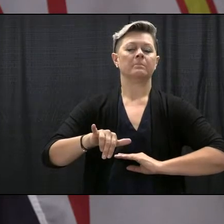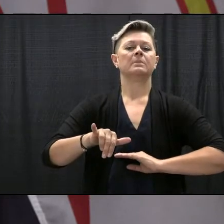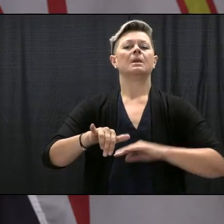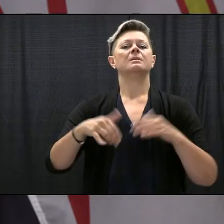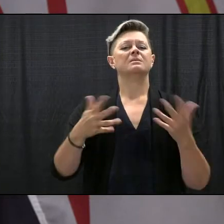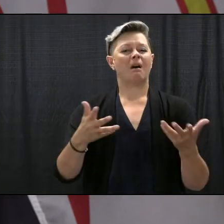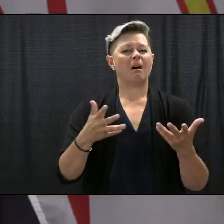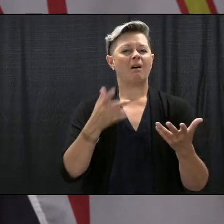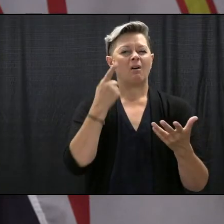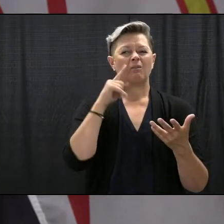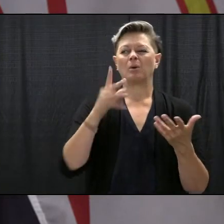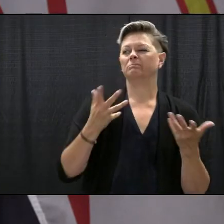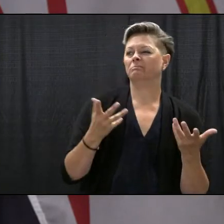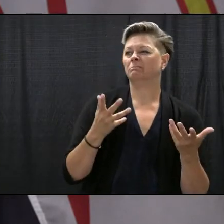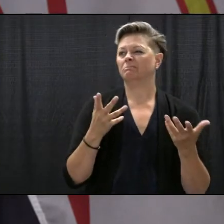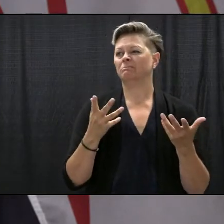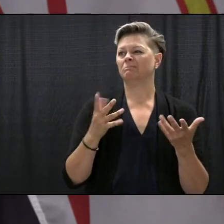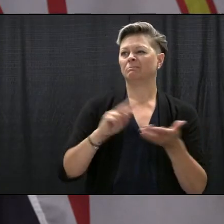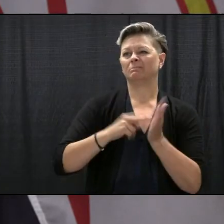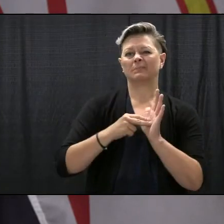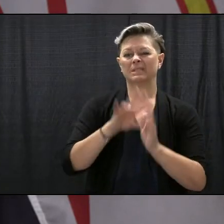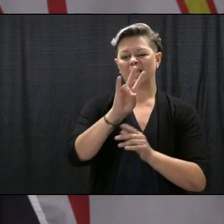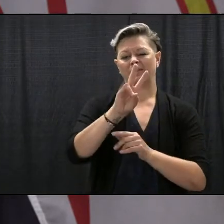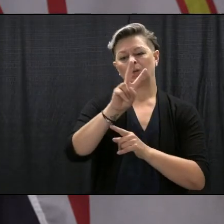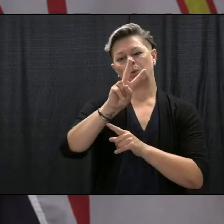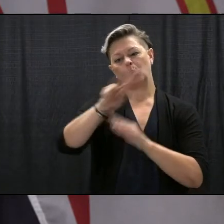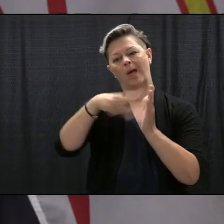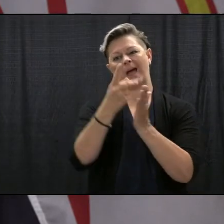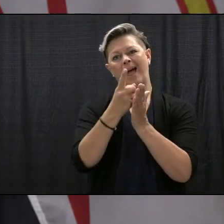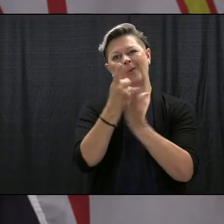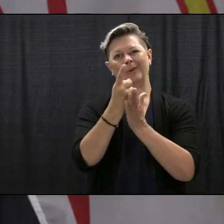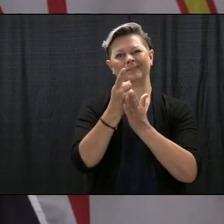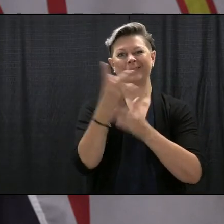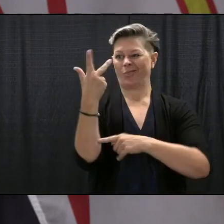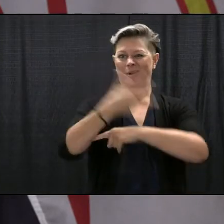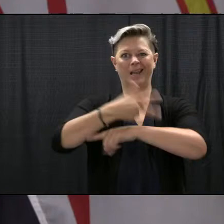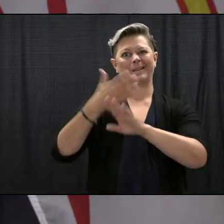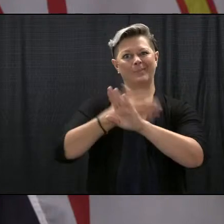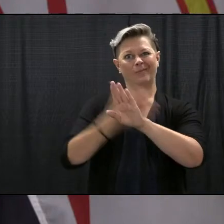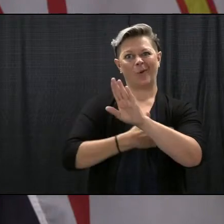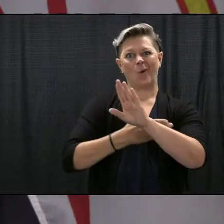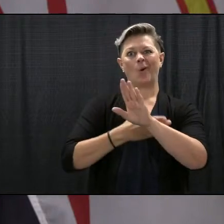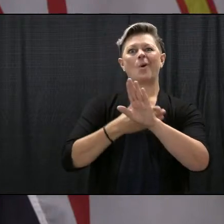for simplicity, it's 72 hours before, so that everybody is the same.